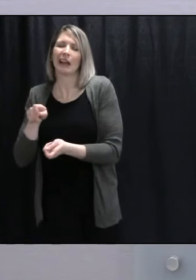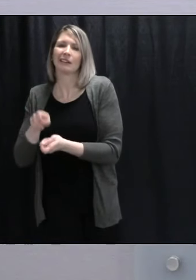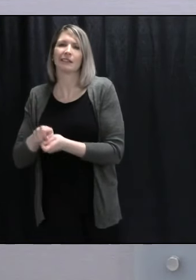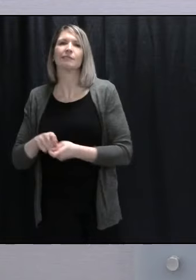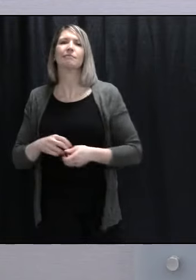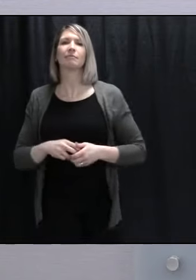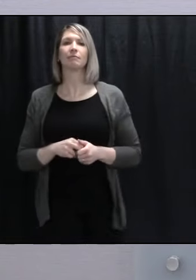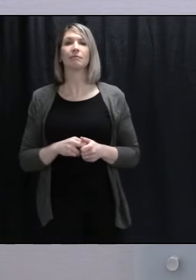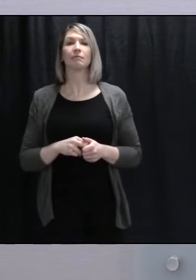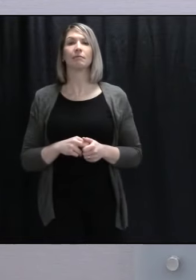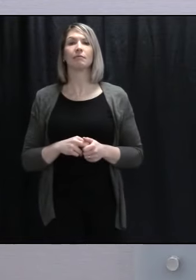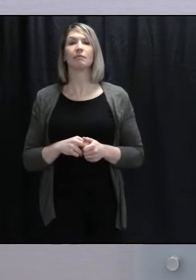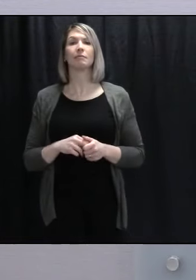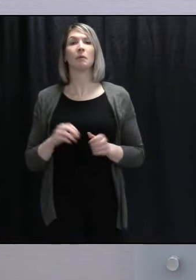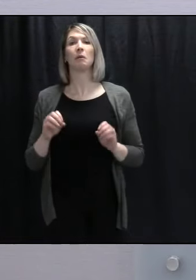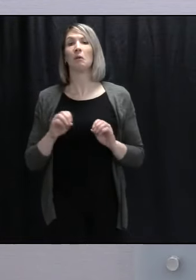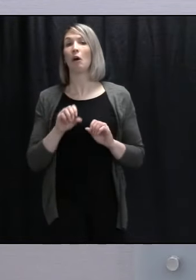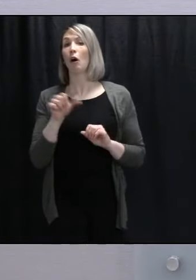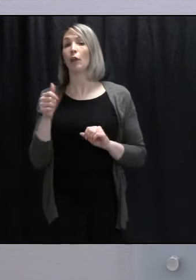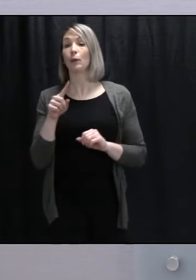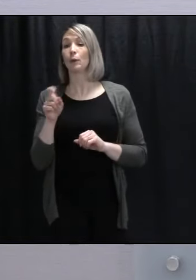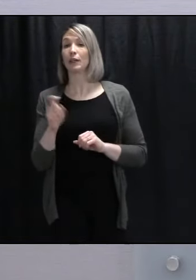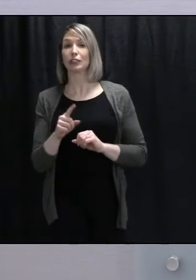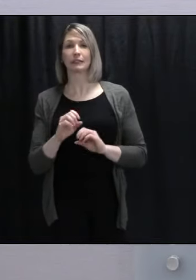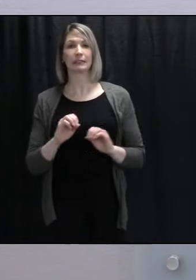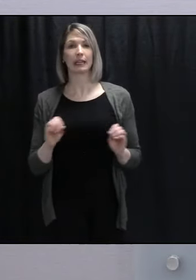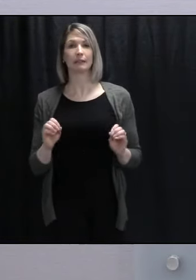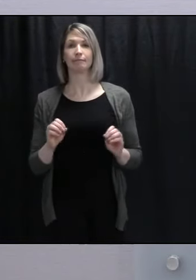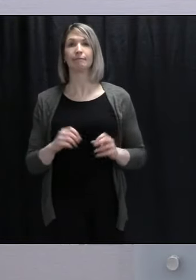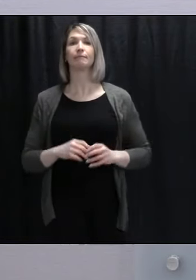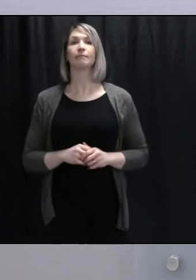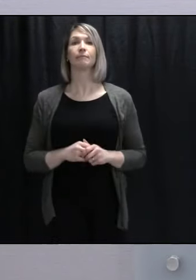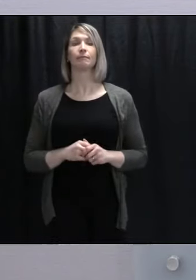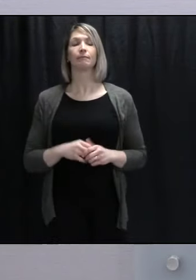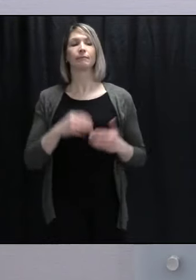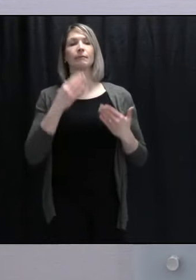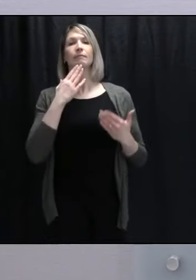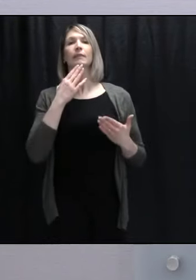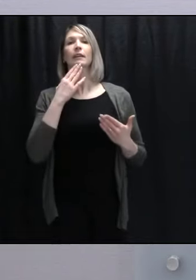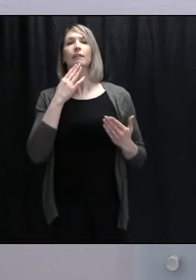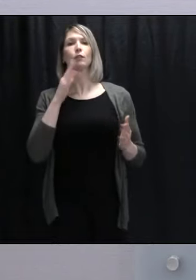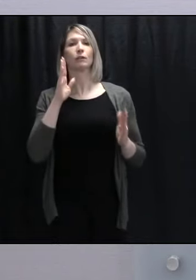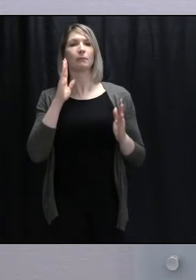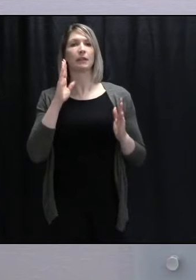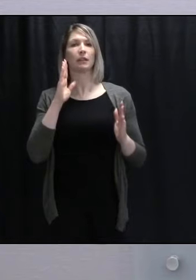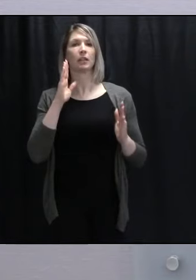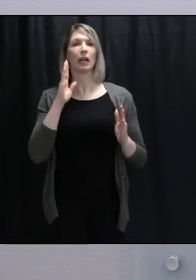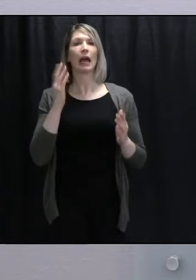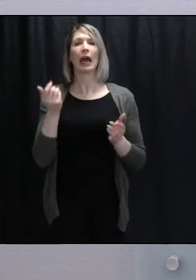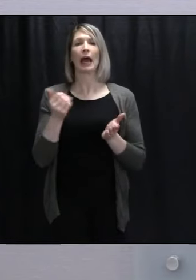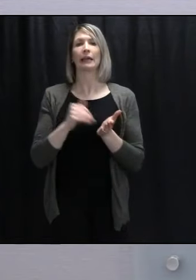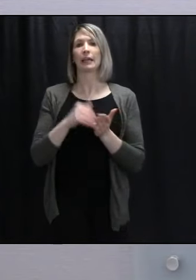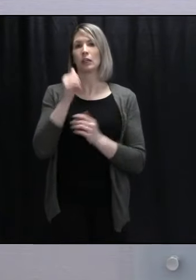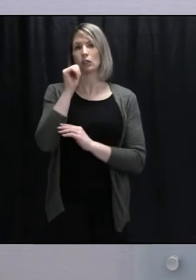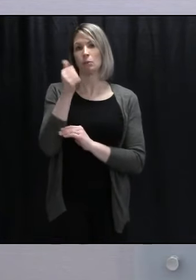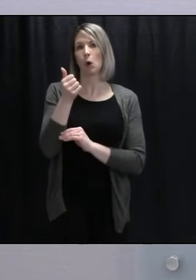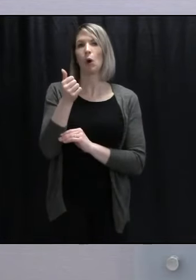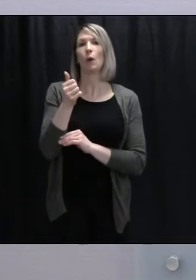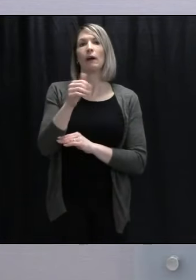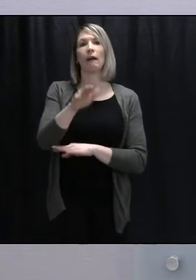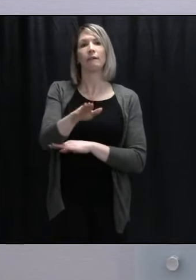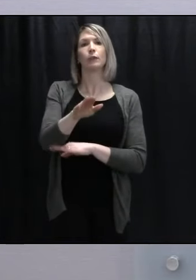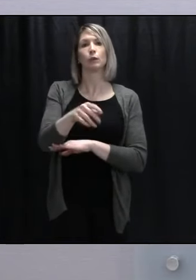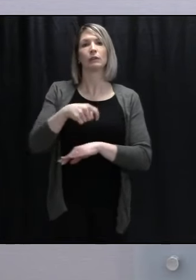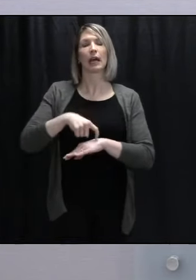There are no further questions at this time. Thank you very much for attending. Tune in tomorrow at 2 p.m., 1:30 Labrador